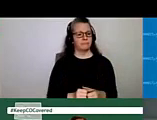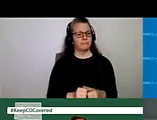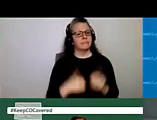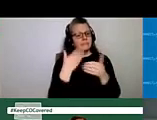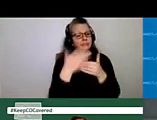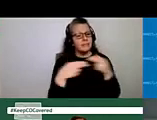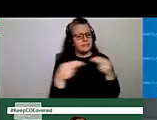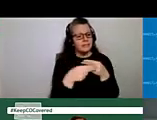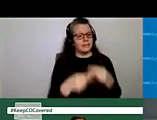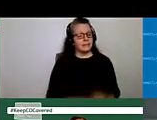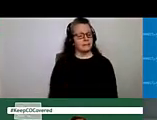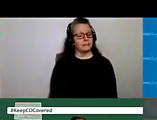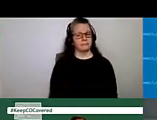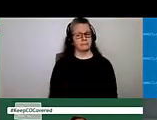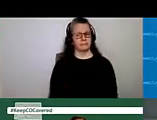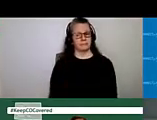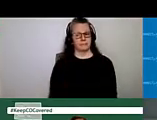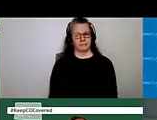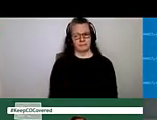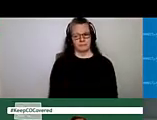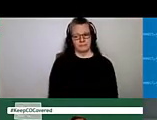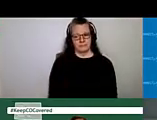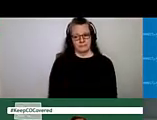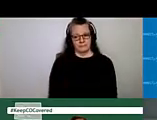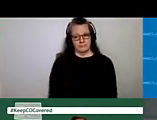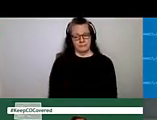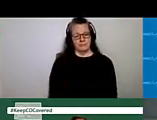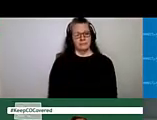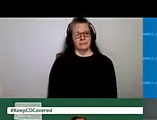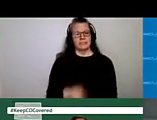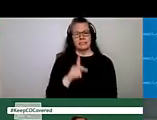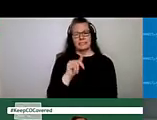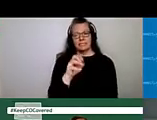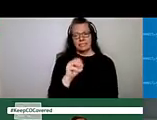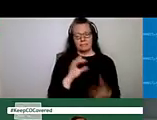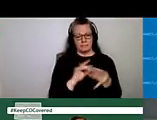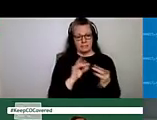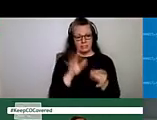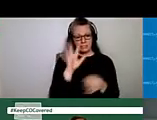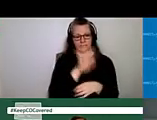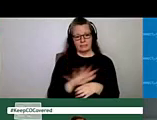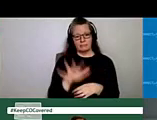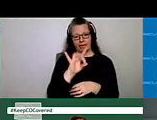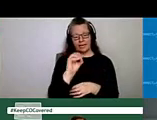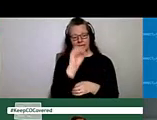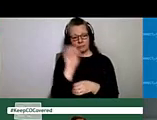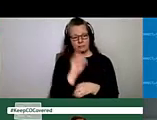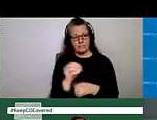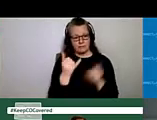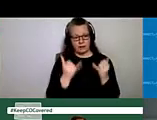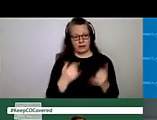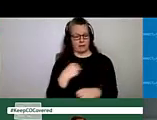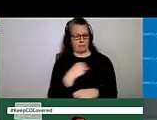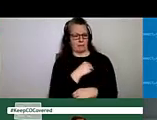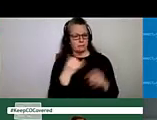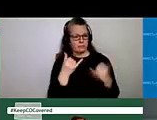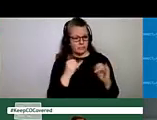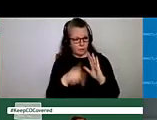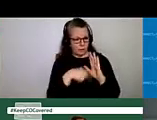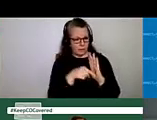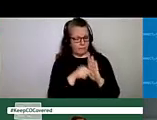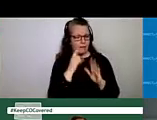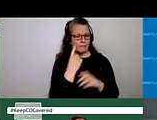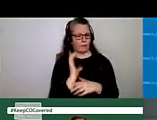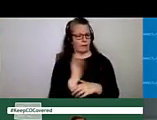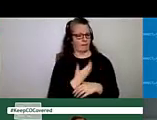please. As Kim had mentioned, we estimate that about 80% of our current members will still qualify for one of our